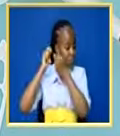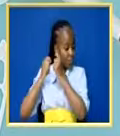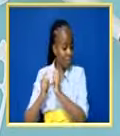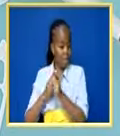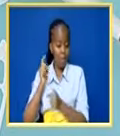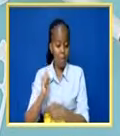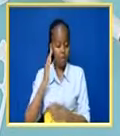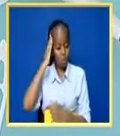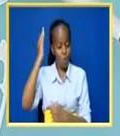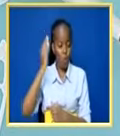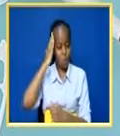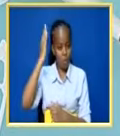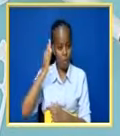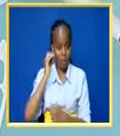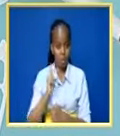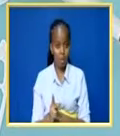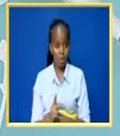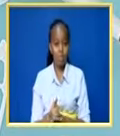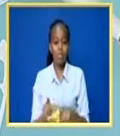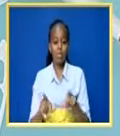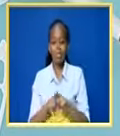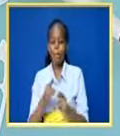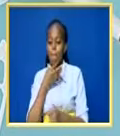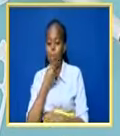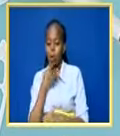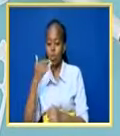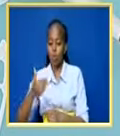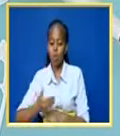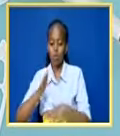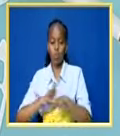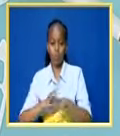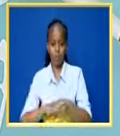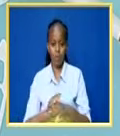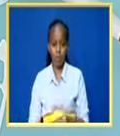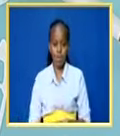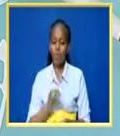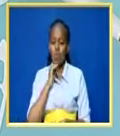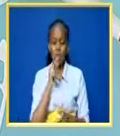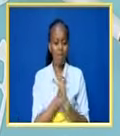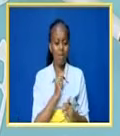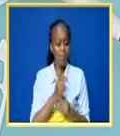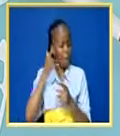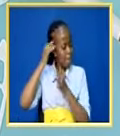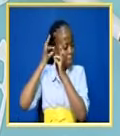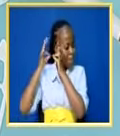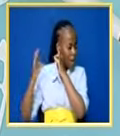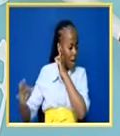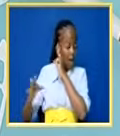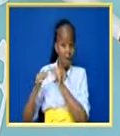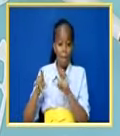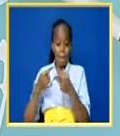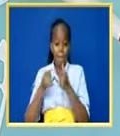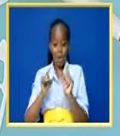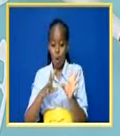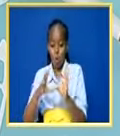should comb your hair. That's right. And for boys, it is always good. They should not keep long hair like us. They should go